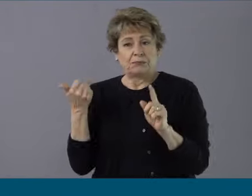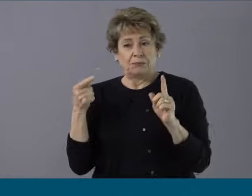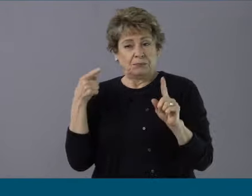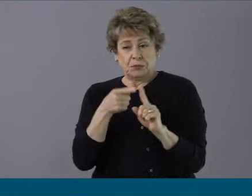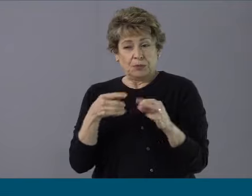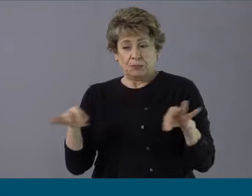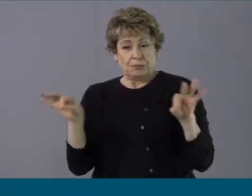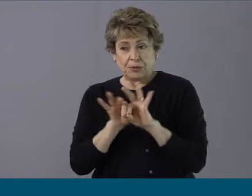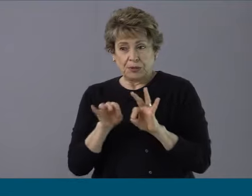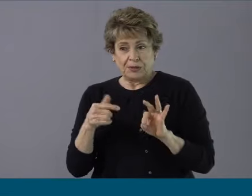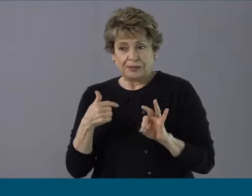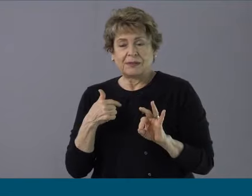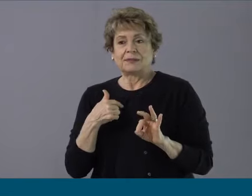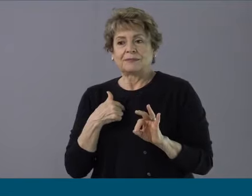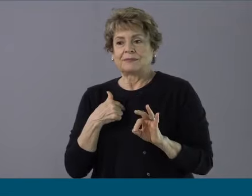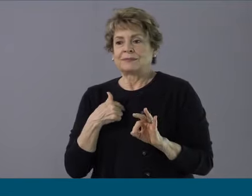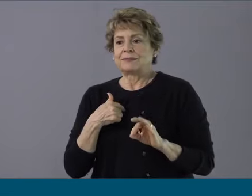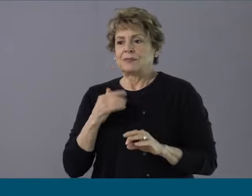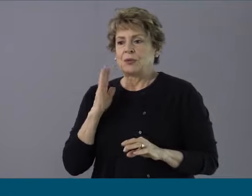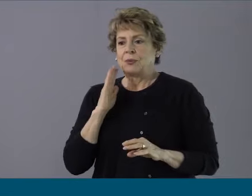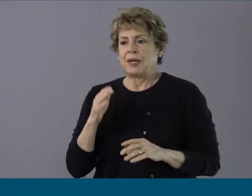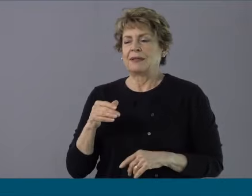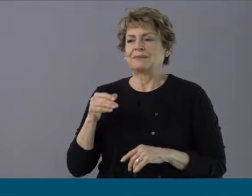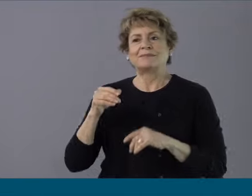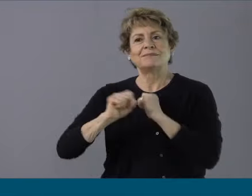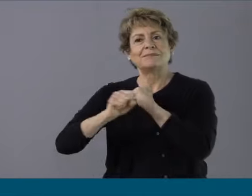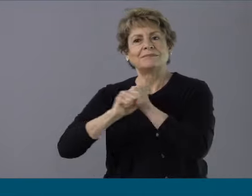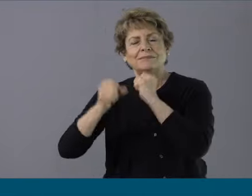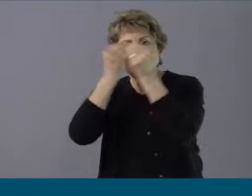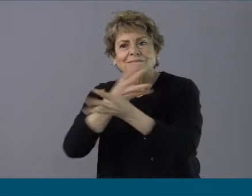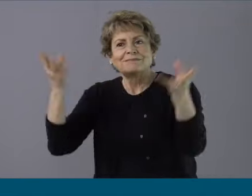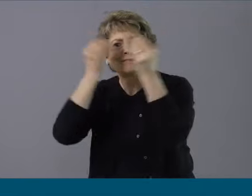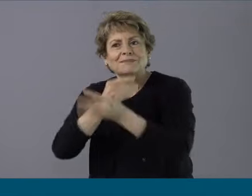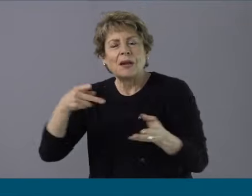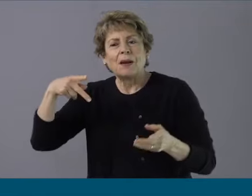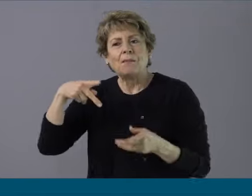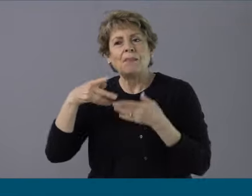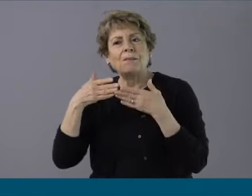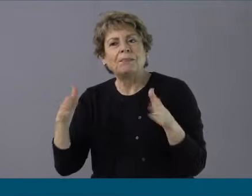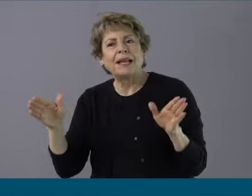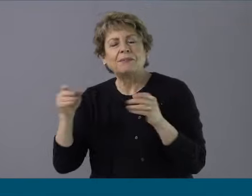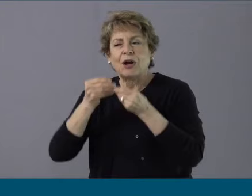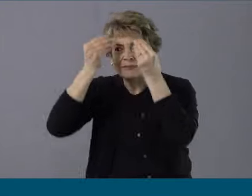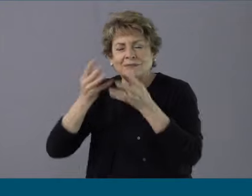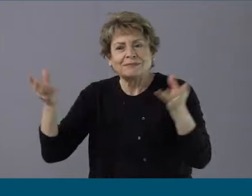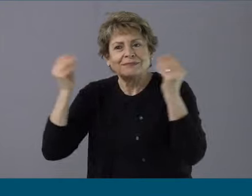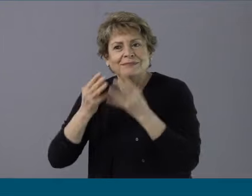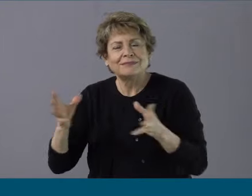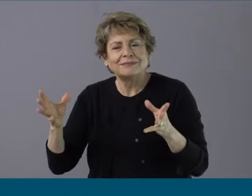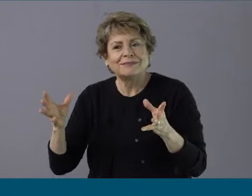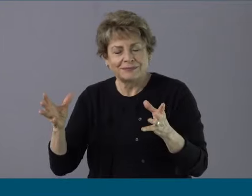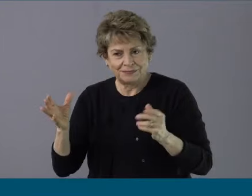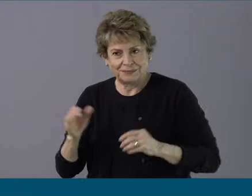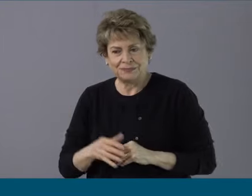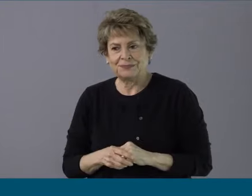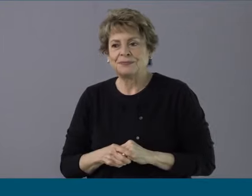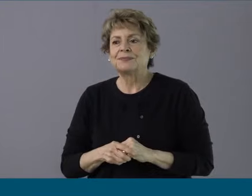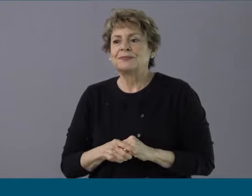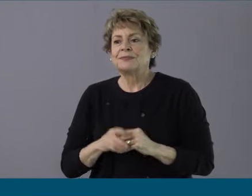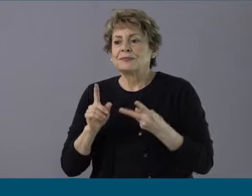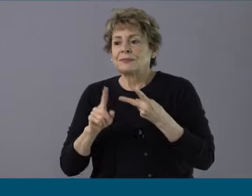it and providing and ensuring access to masks for vulnerable Arizonans. We'll have